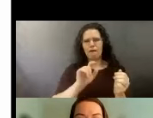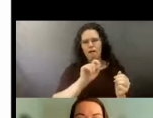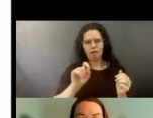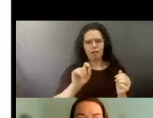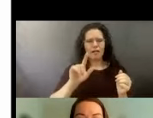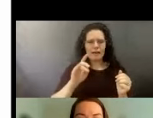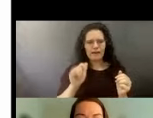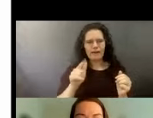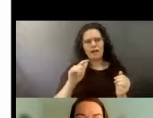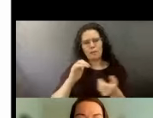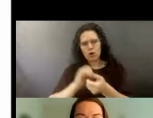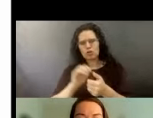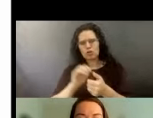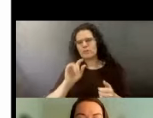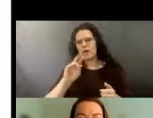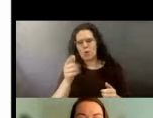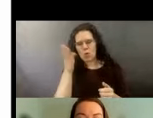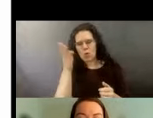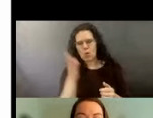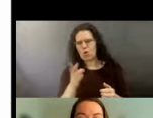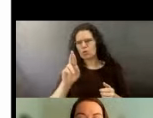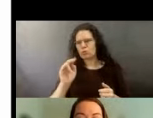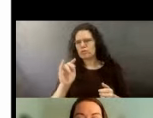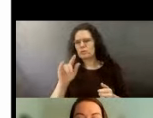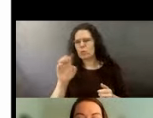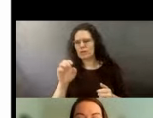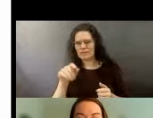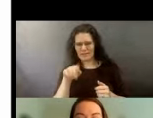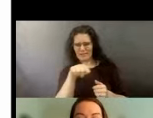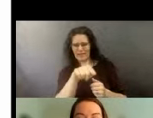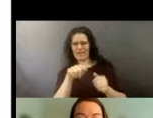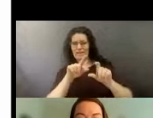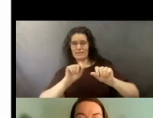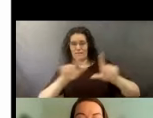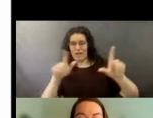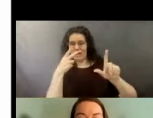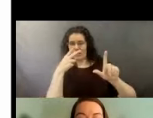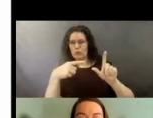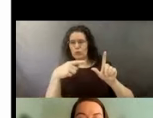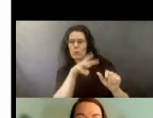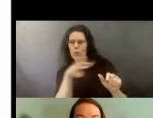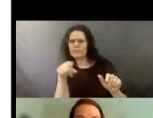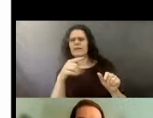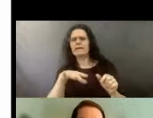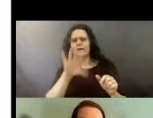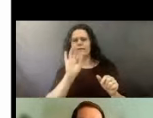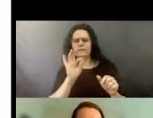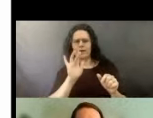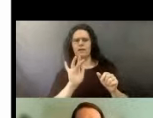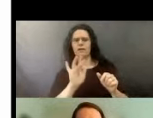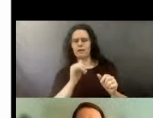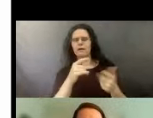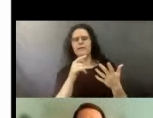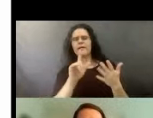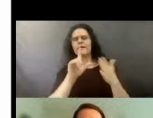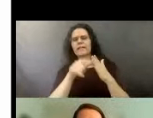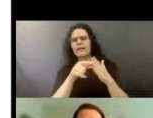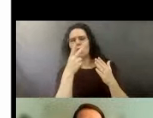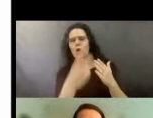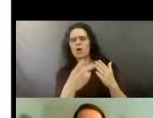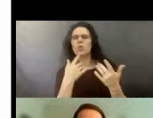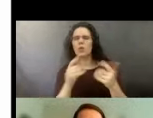medical-legalpartnership.org/resources website, as well as on Health Outreach Partners website. A follow-up email will go out where you will receive